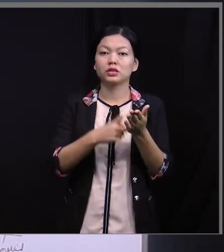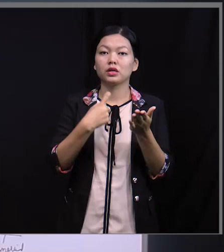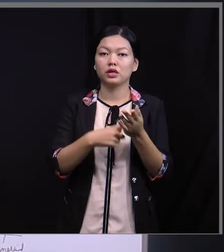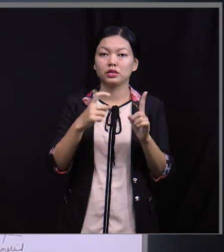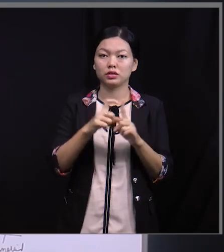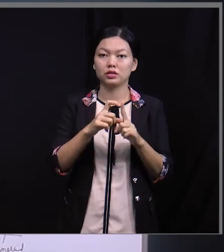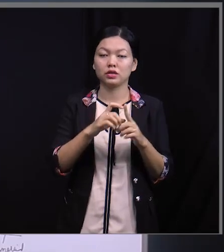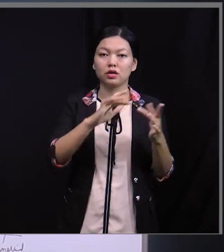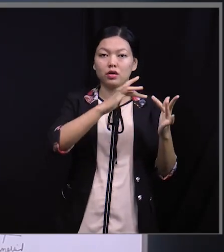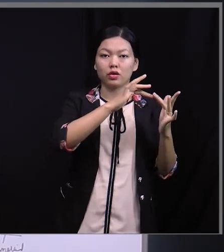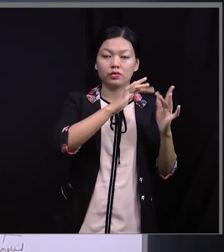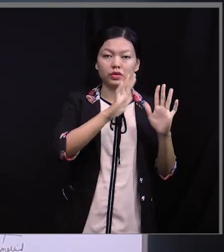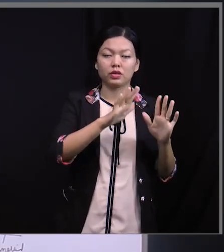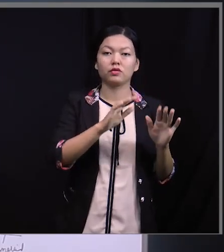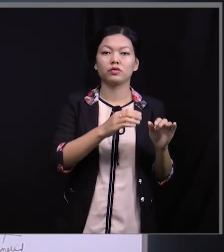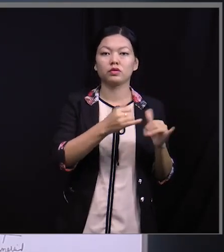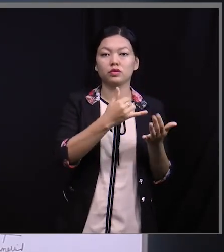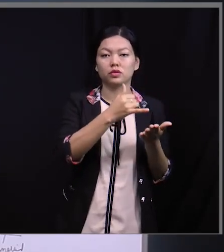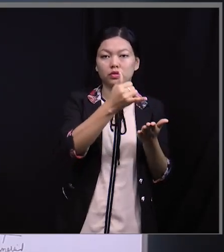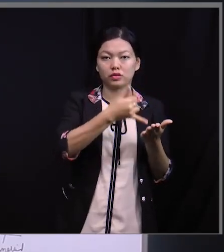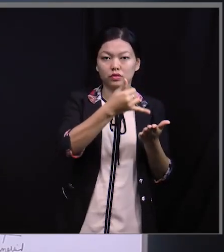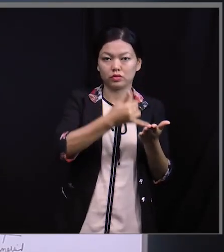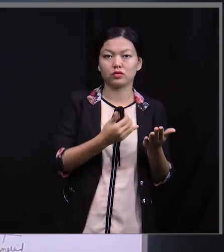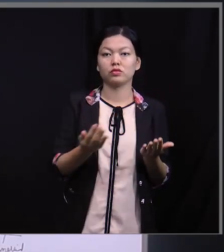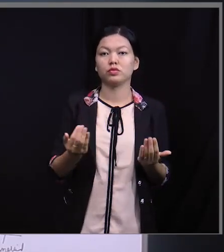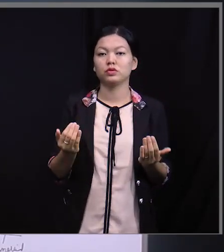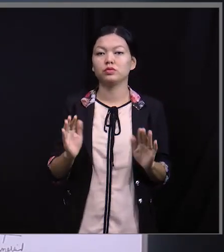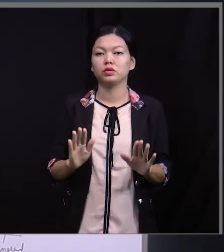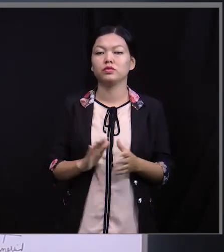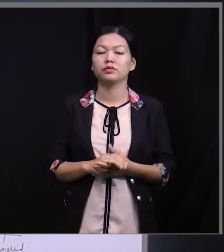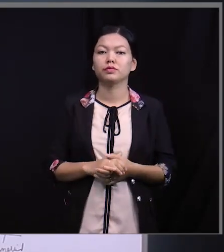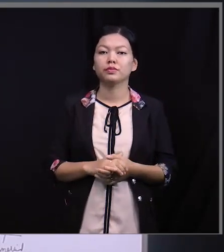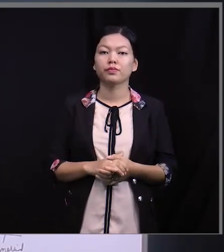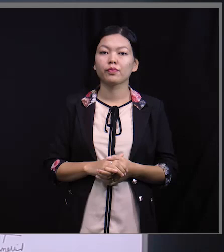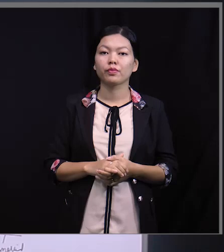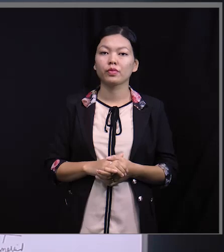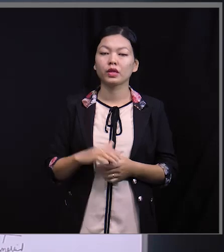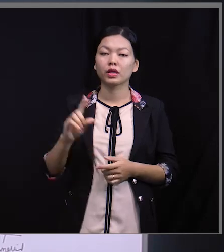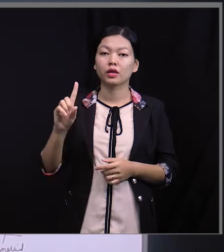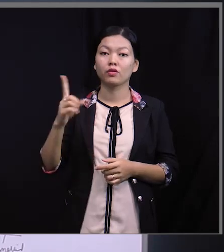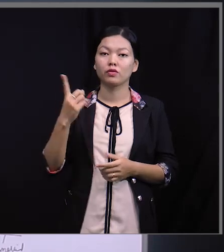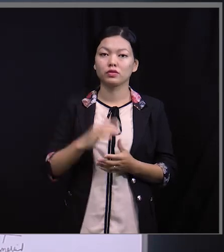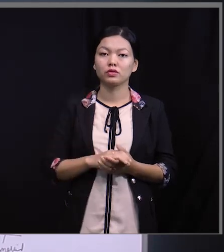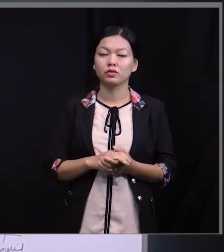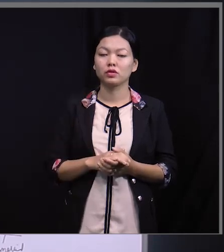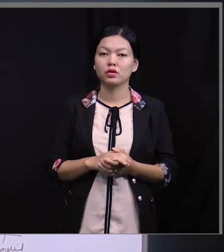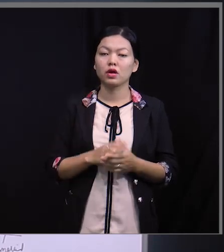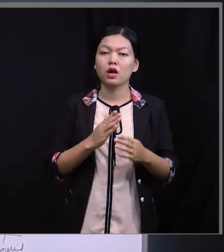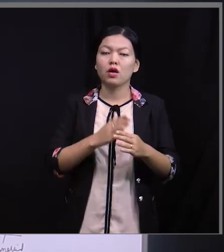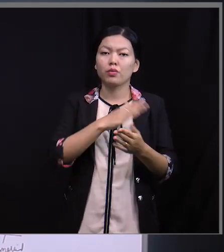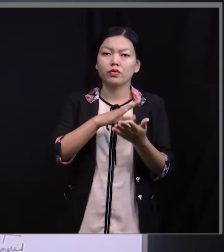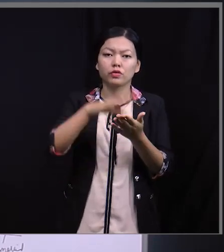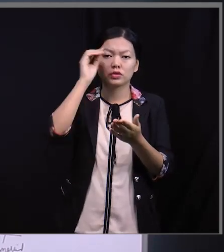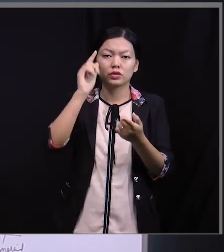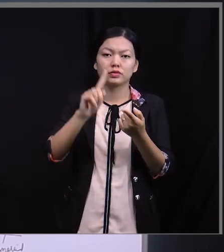and you get the whole textbook there. So first, the word, before we study entrepreneurship,